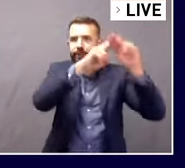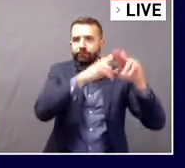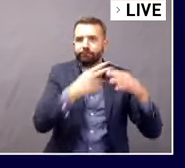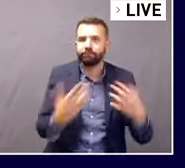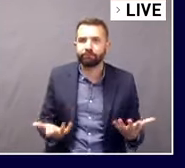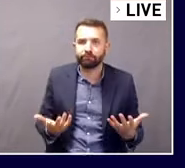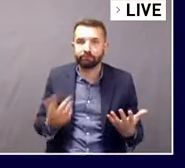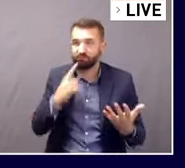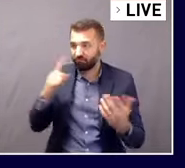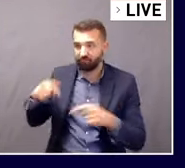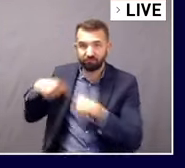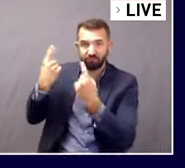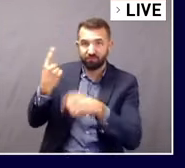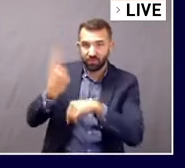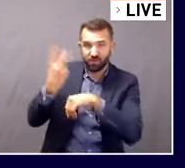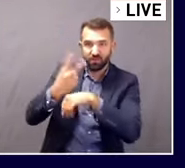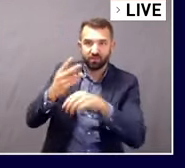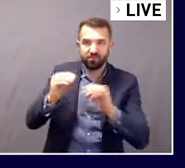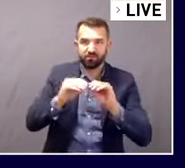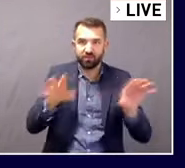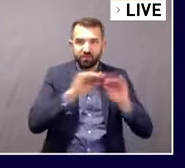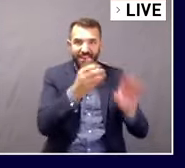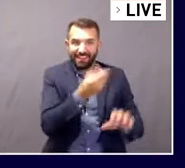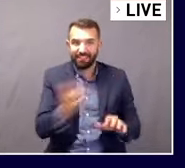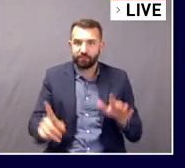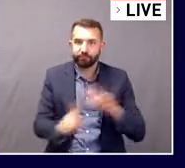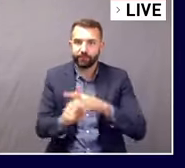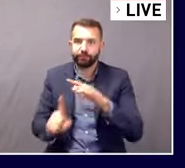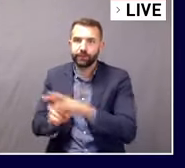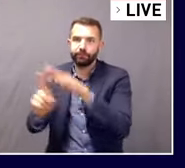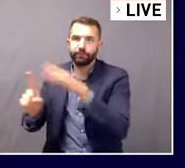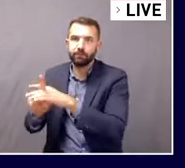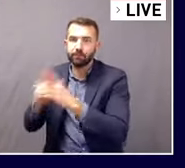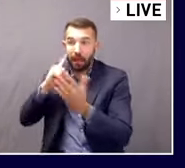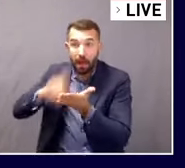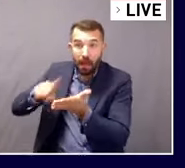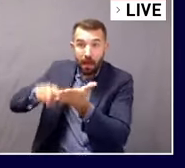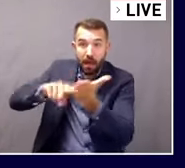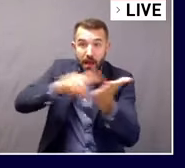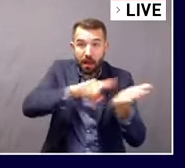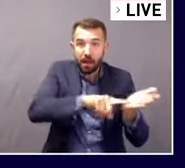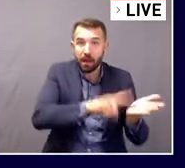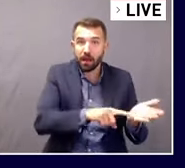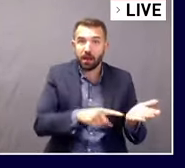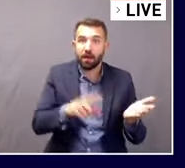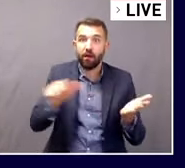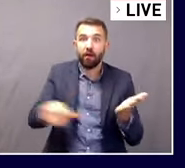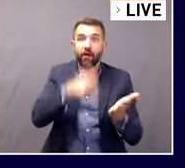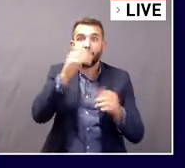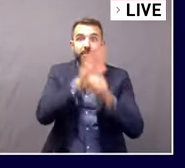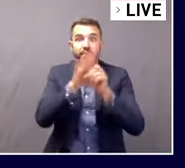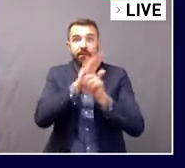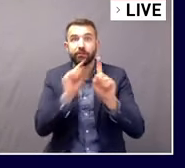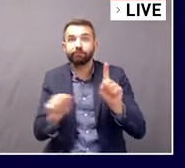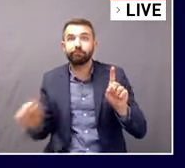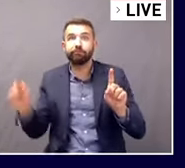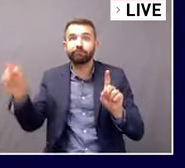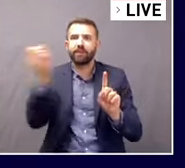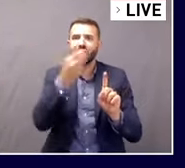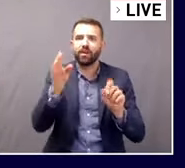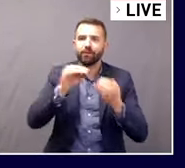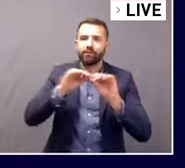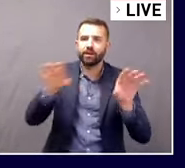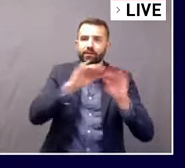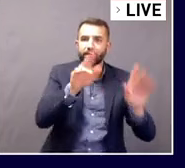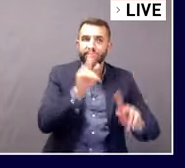days in counties across the state where there were previously very few outbreaks, providing further evidence